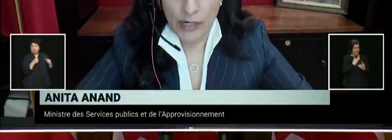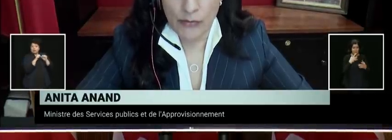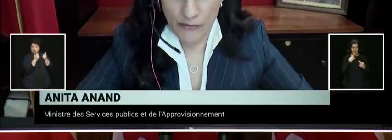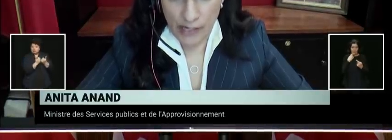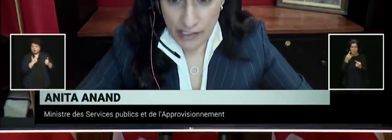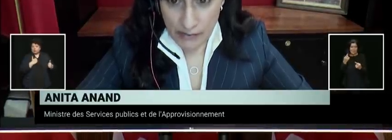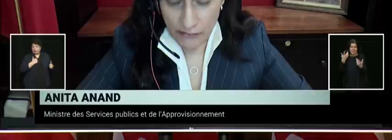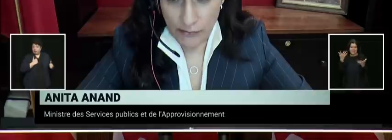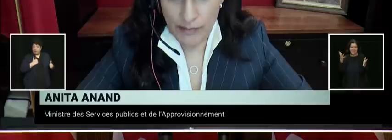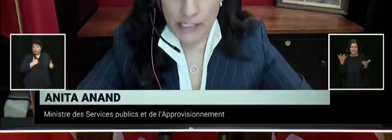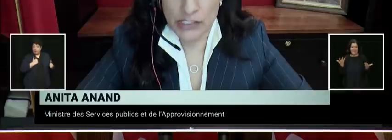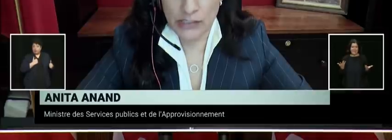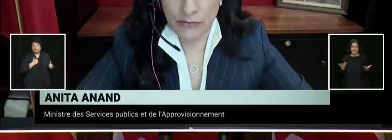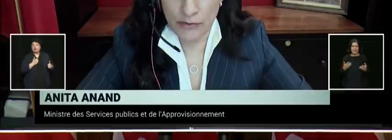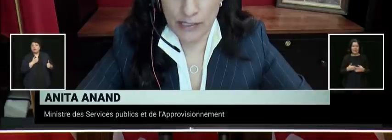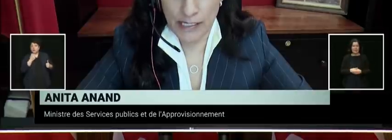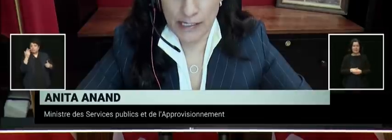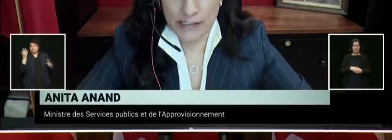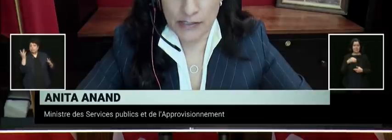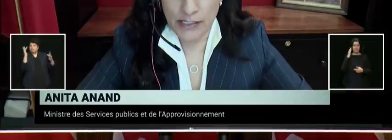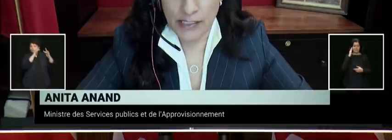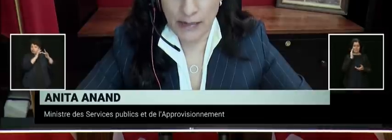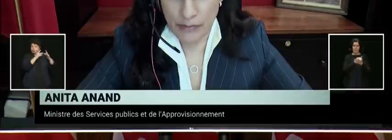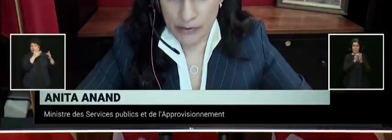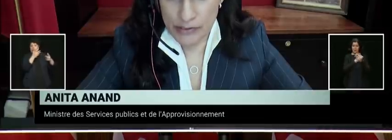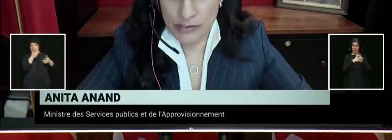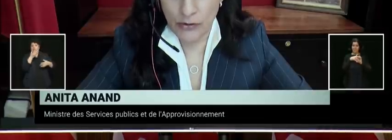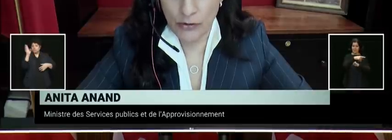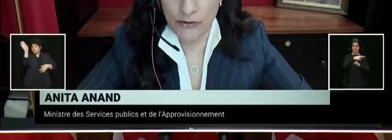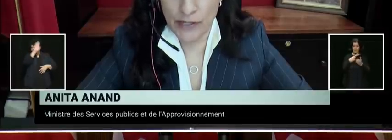further provide information relating to the